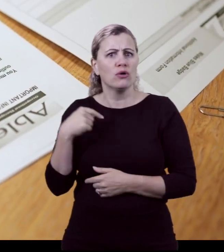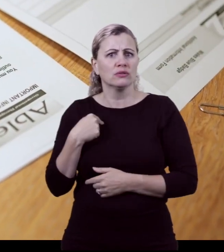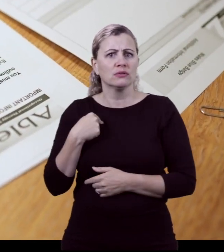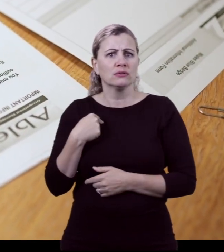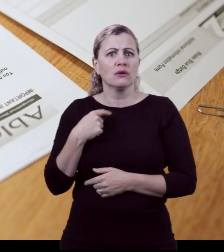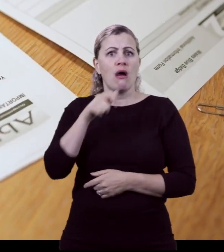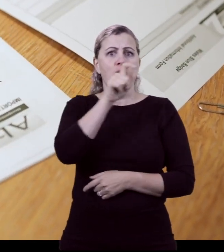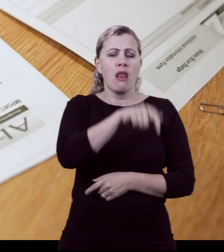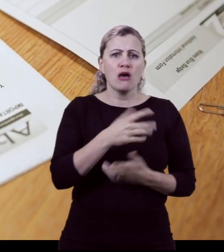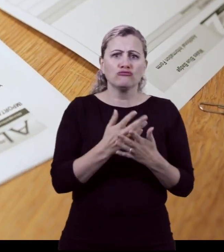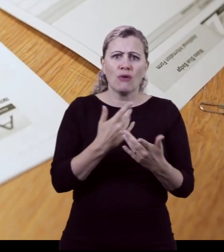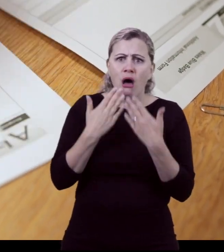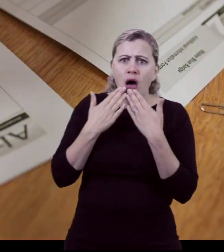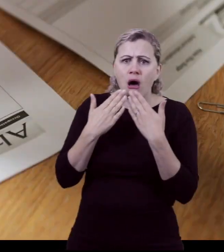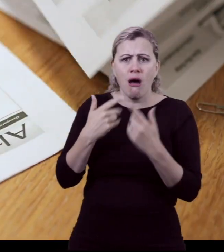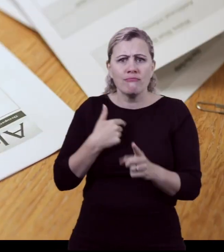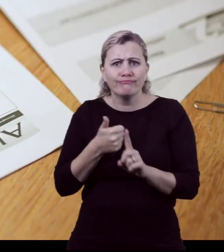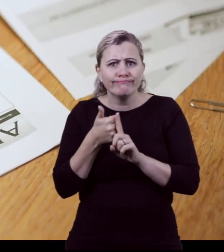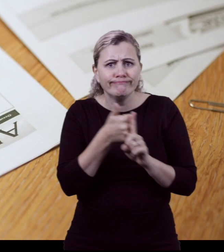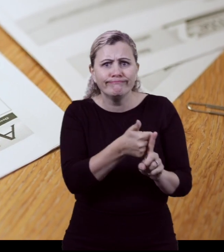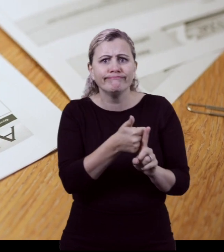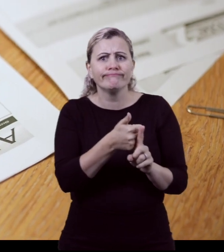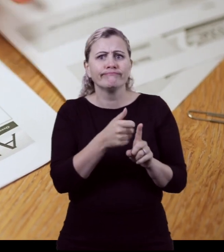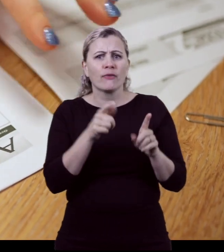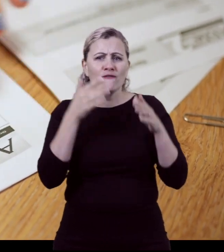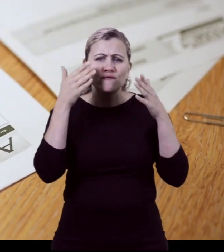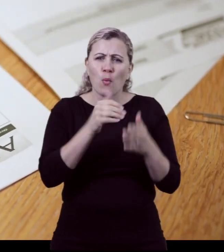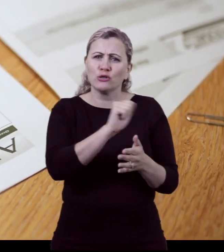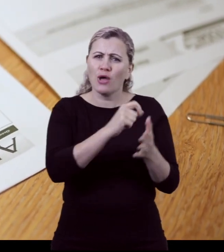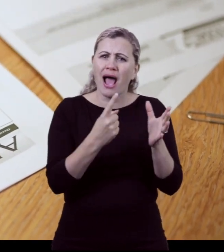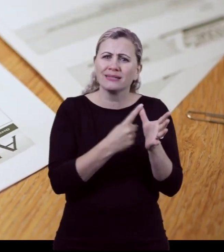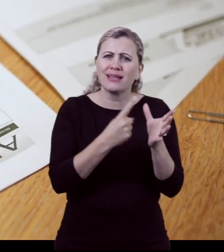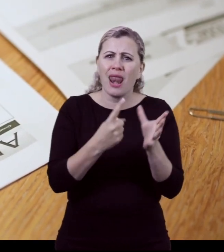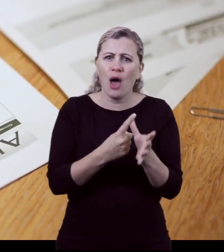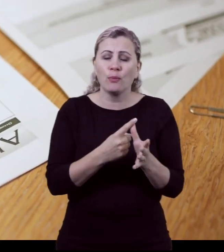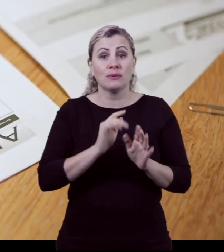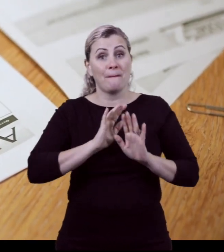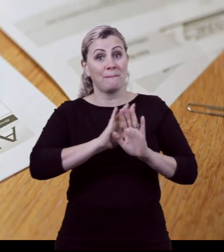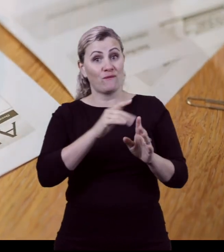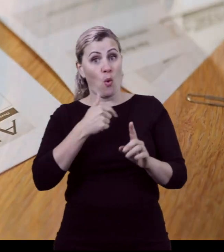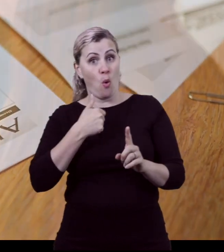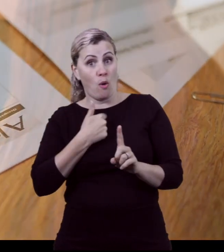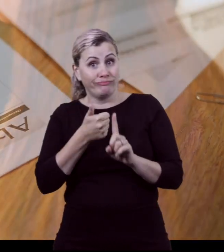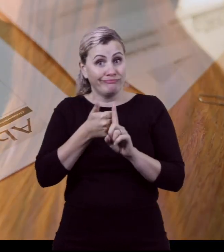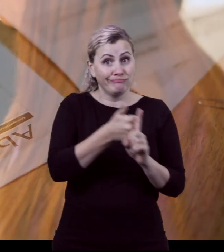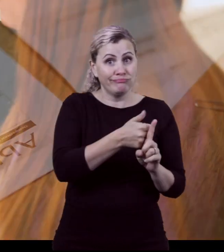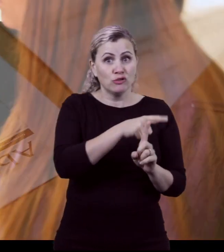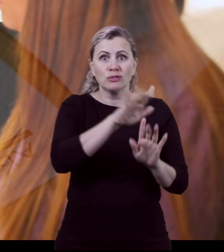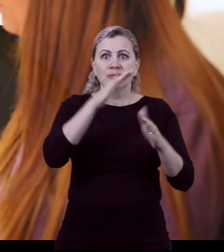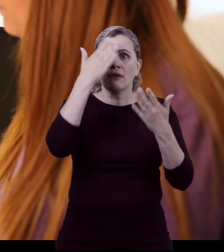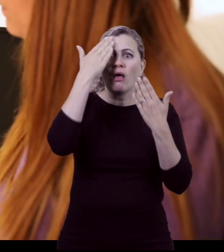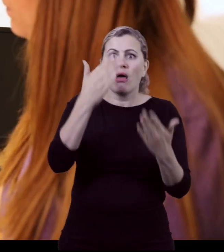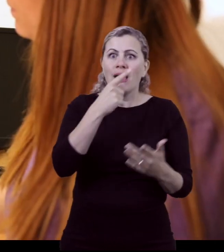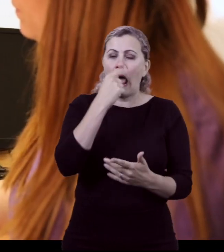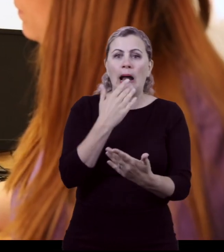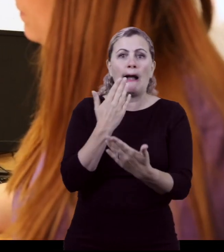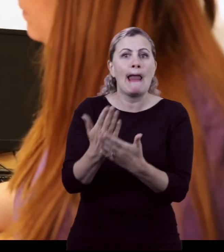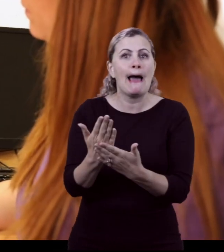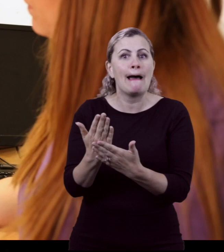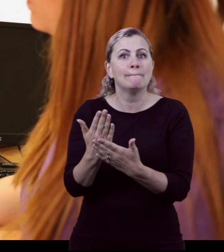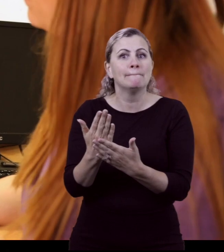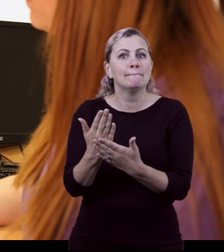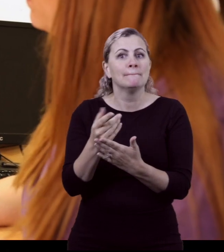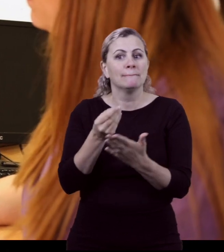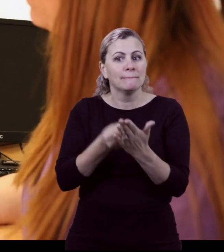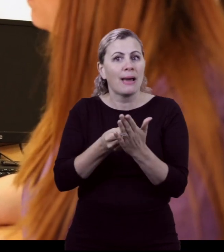the attendance allowance. Like I say, prior to my intervention, she wasn't aware that she'd even be eligible to claim for this and also didn't know